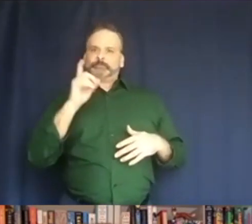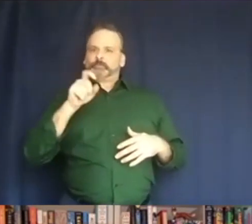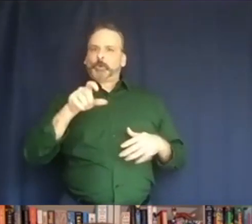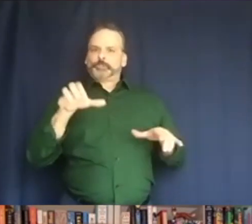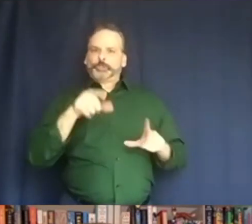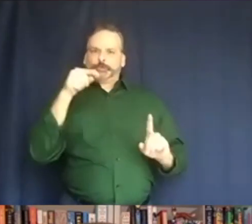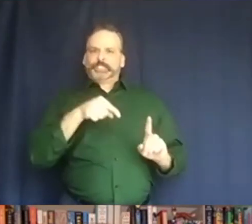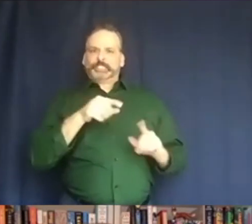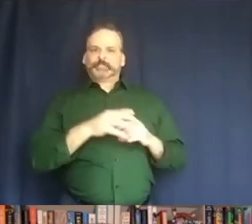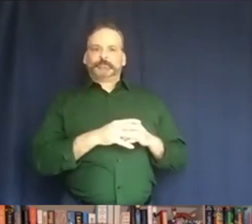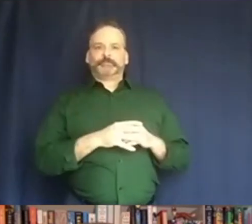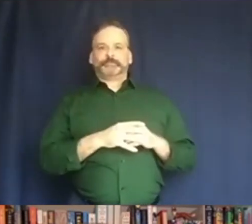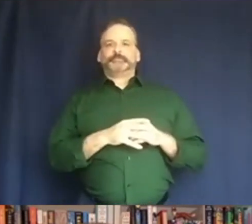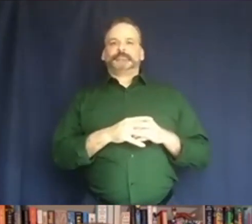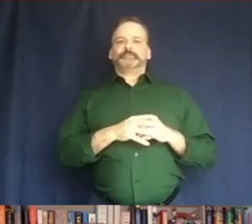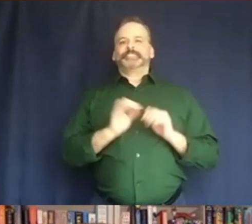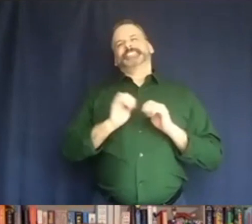Yeah, that's how I feel.